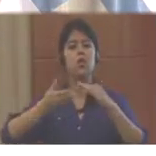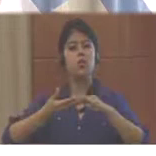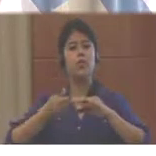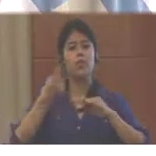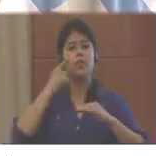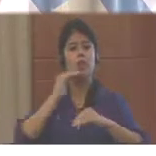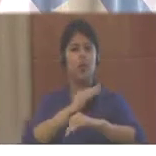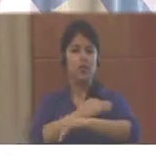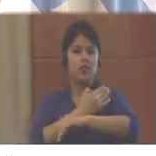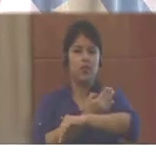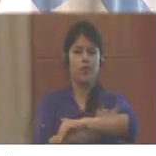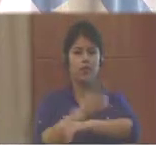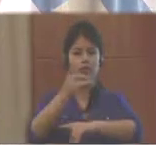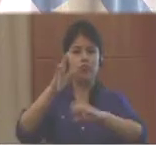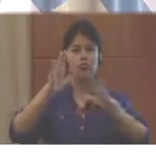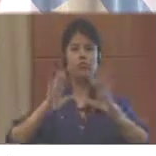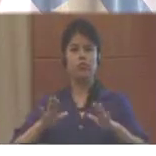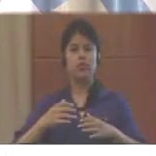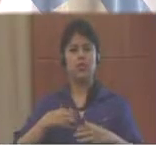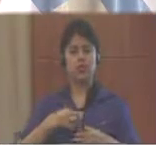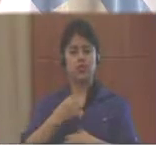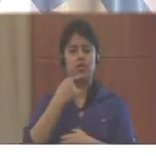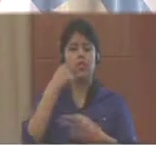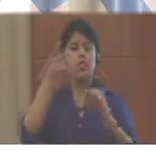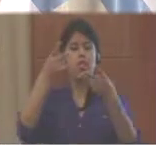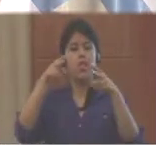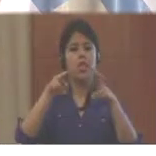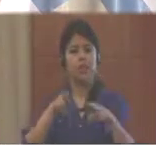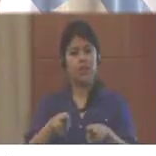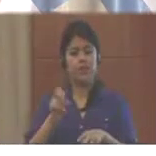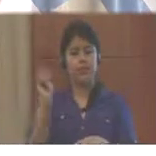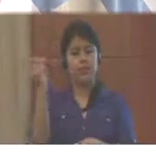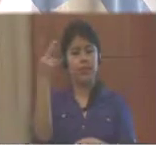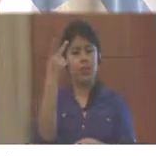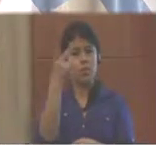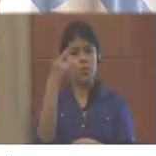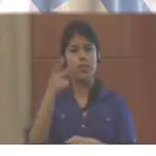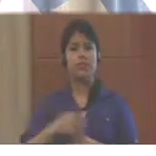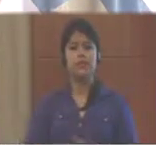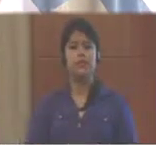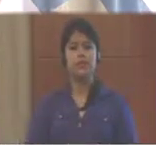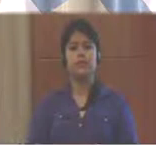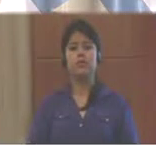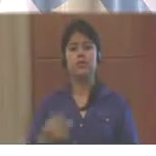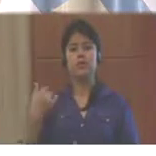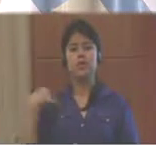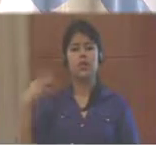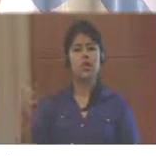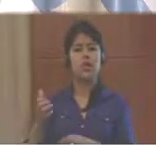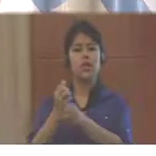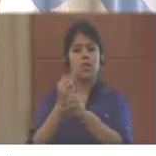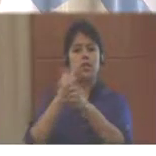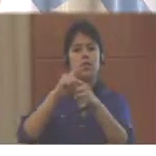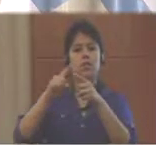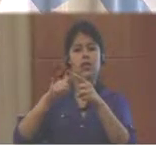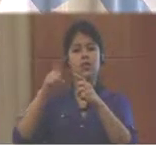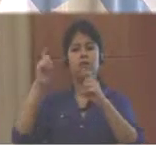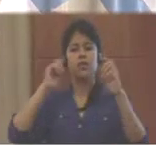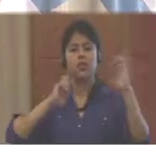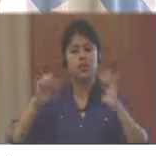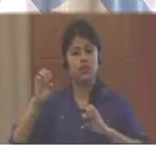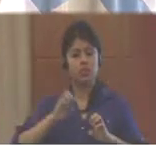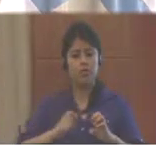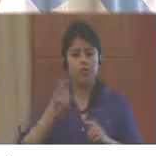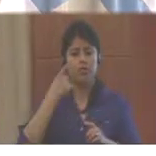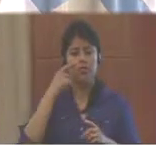at center stage to strengthen its resilience. Secondly, to ensure that the